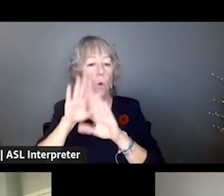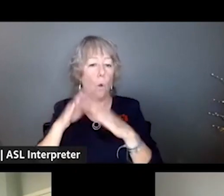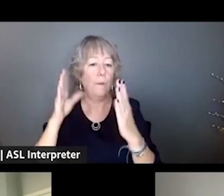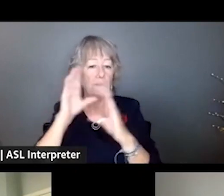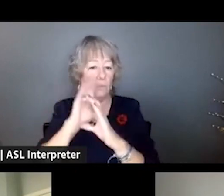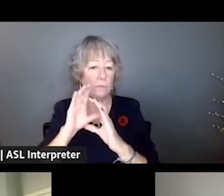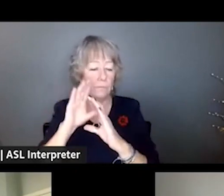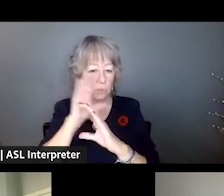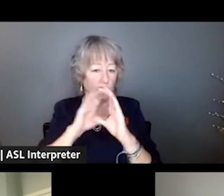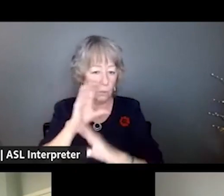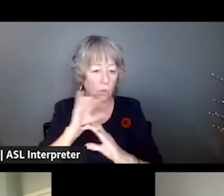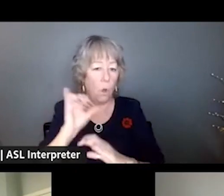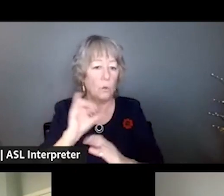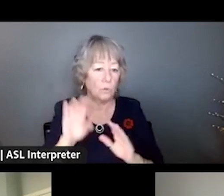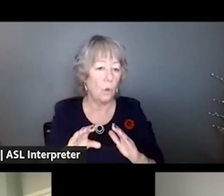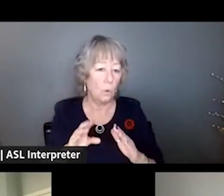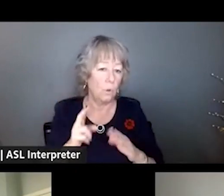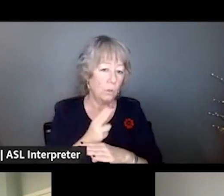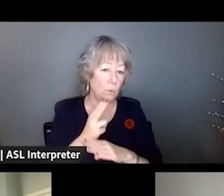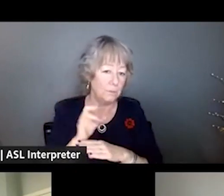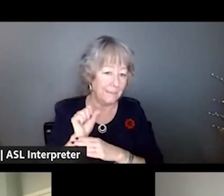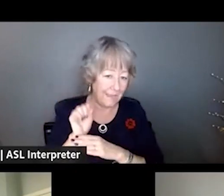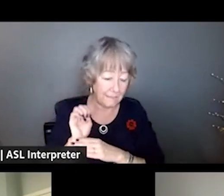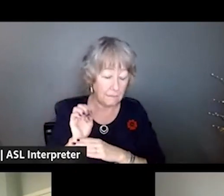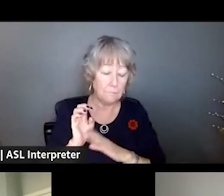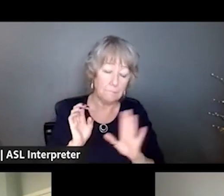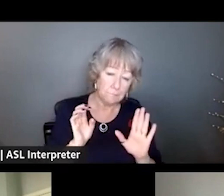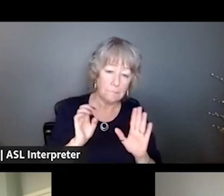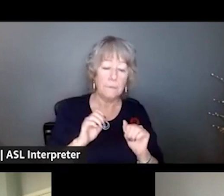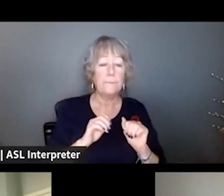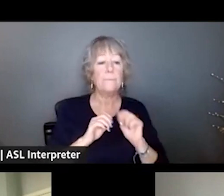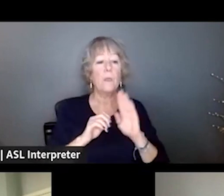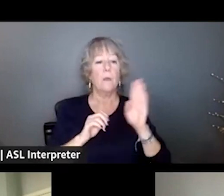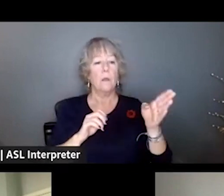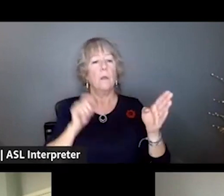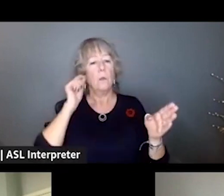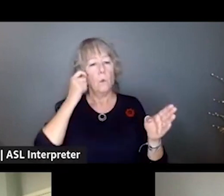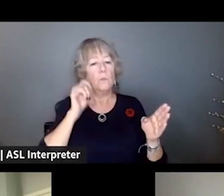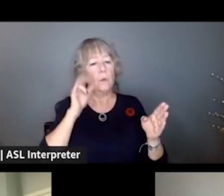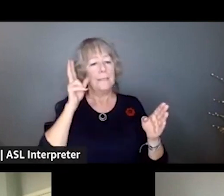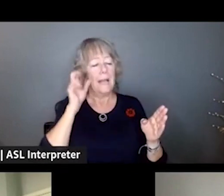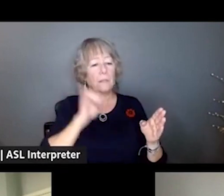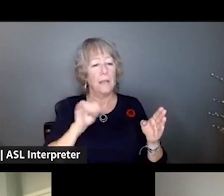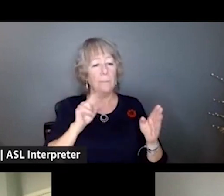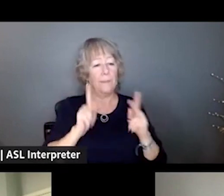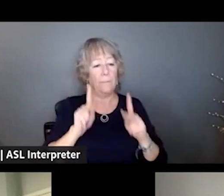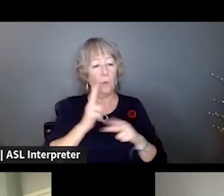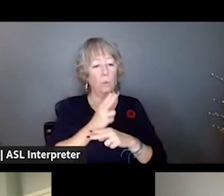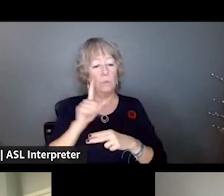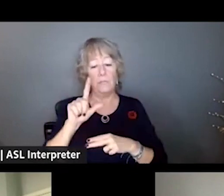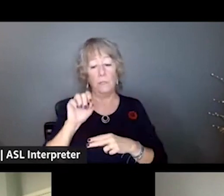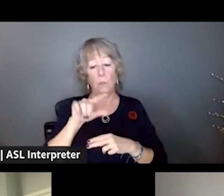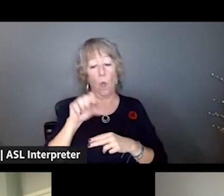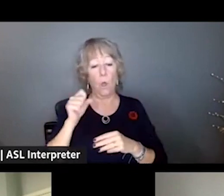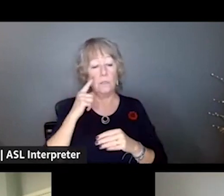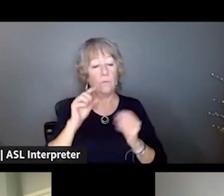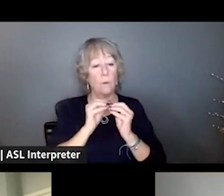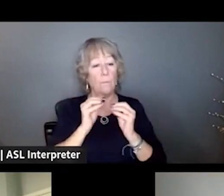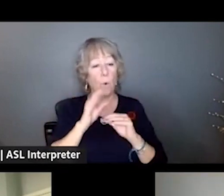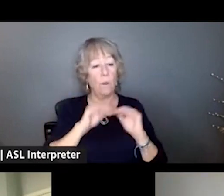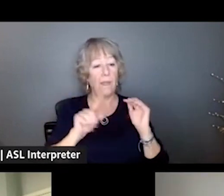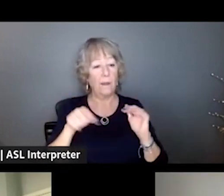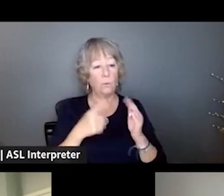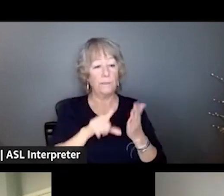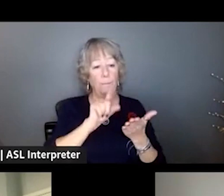cases. Very nice. So sounds like people are using logs for more than just print statements